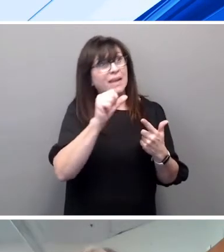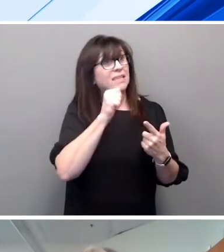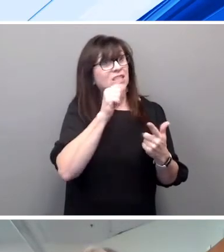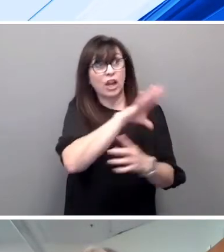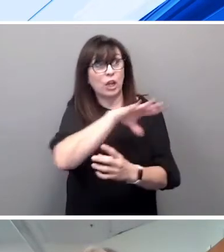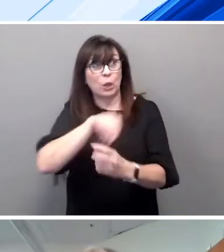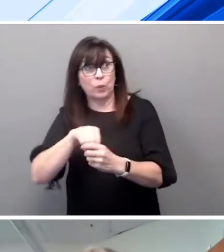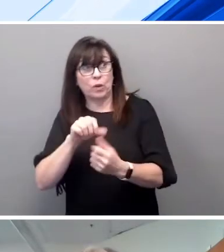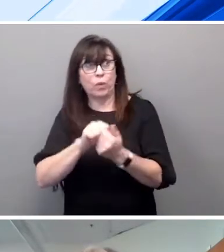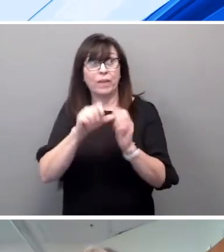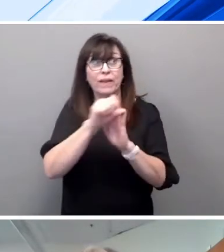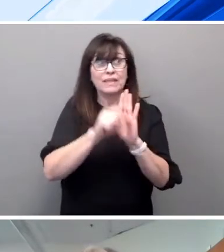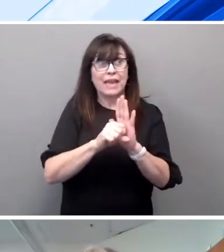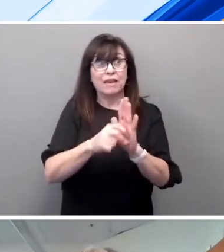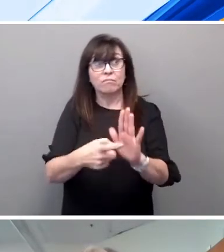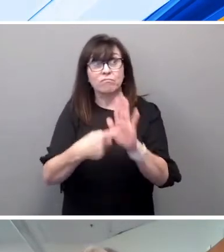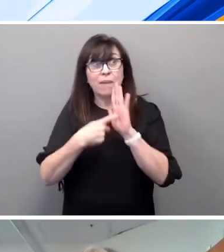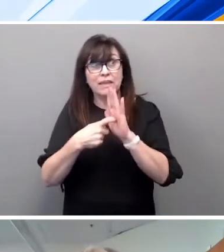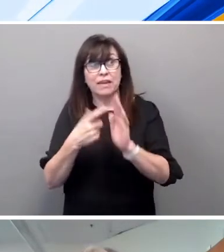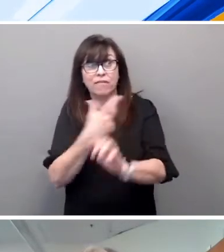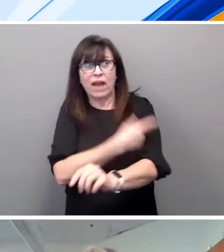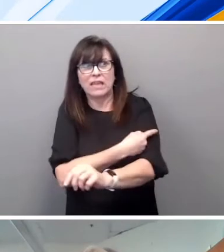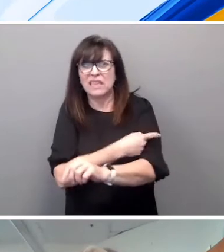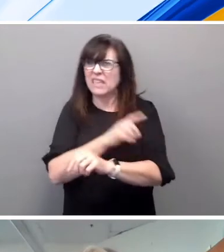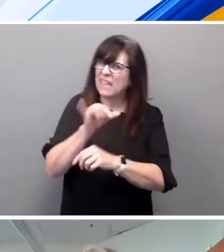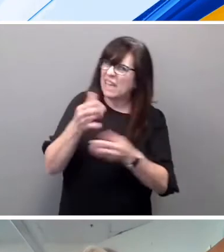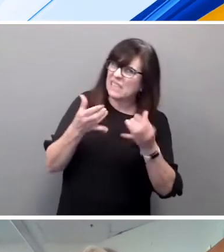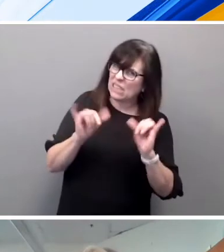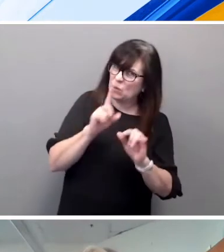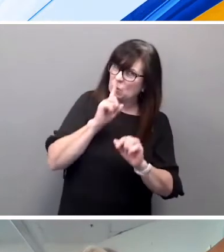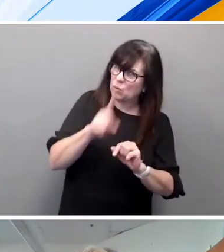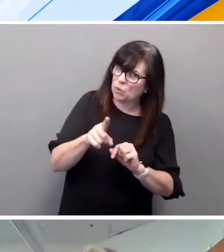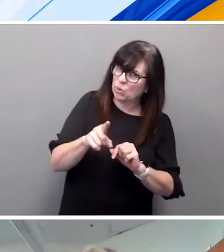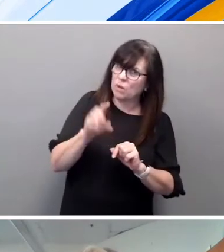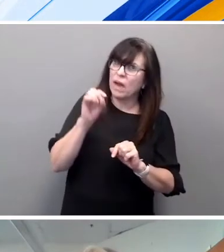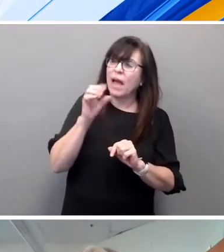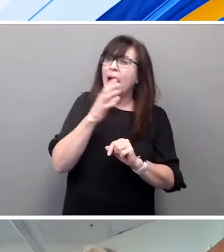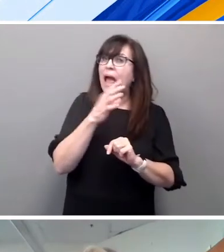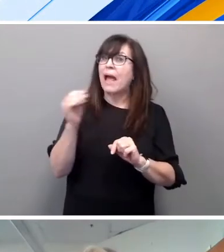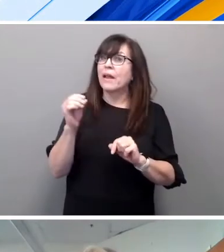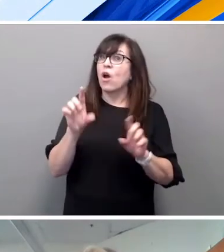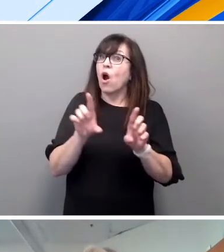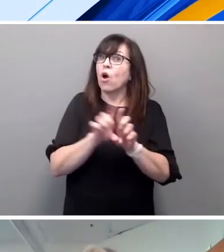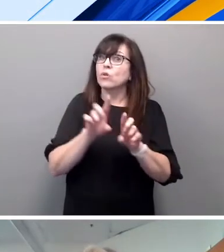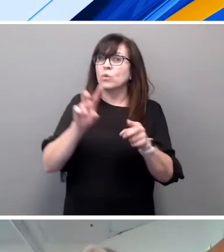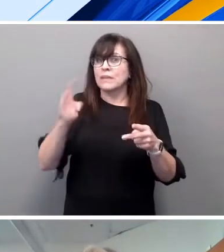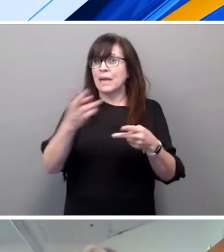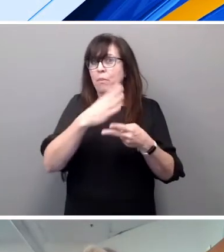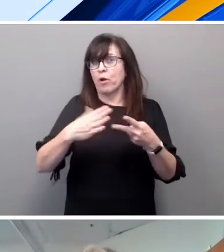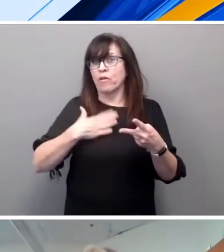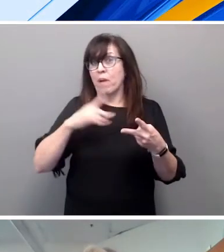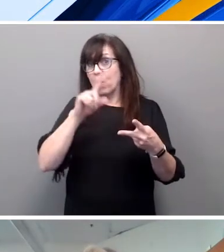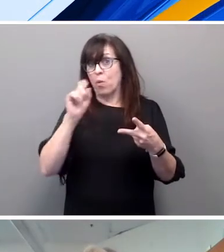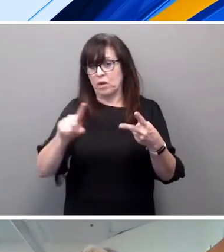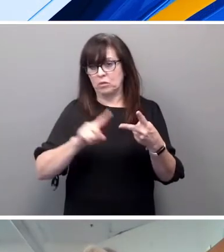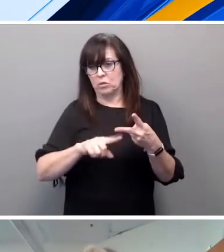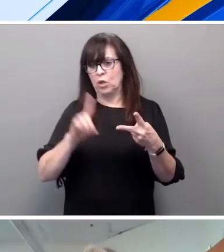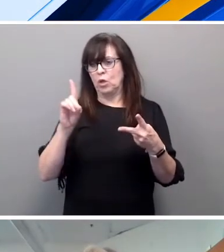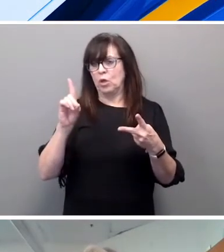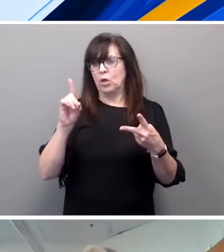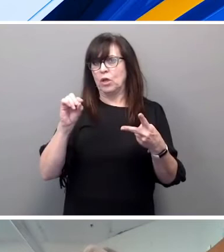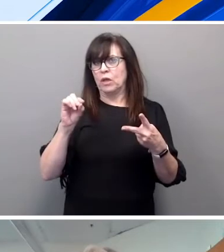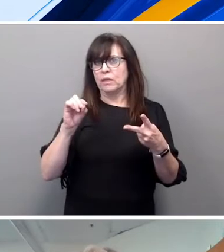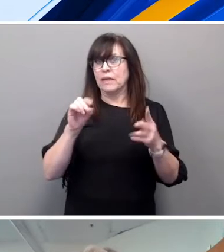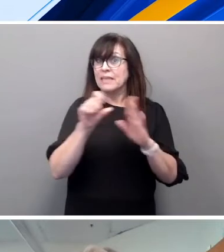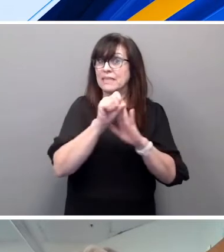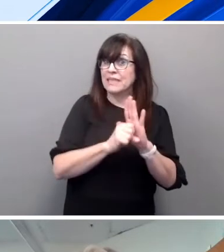the state's vaccine mandate. I wanted to ask if that's still the case. And also the second part of my question would be, does the state